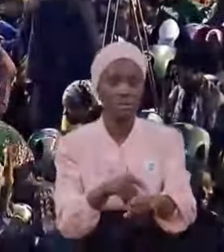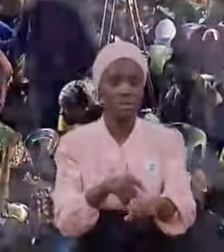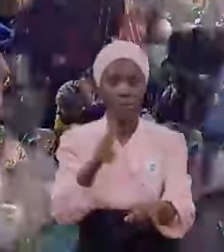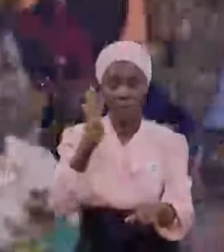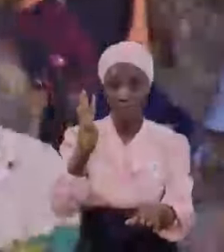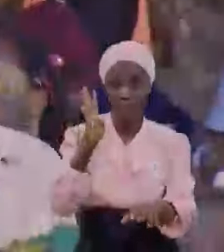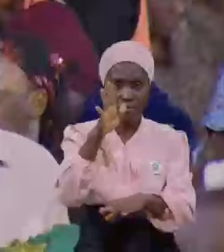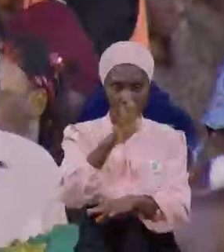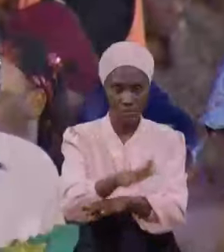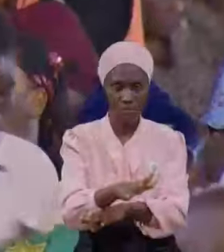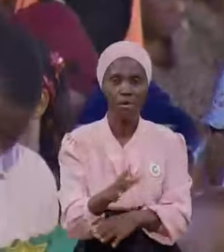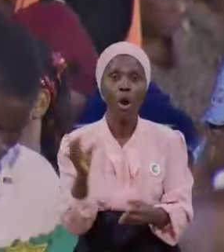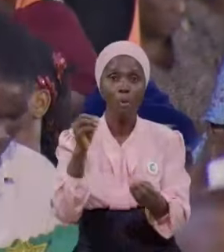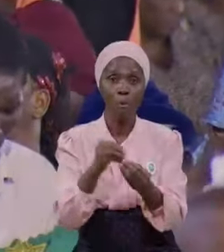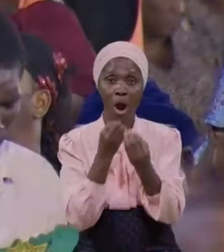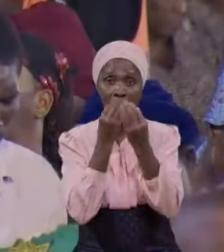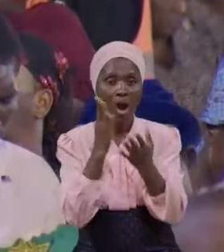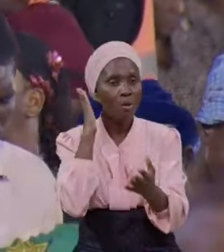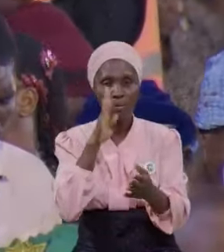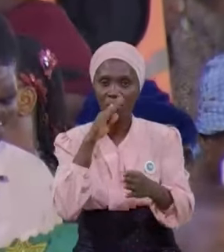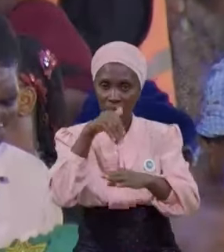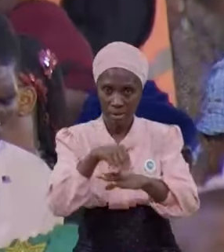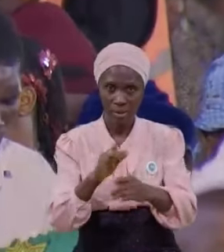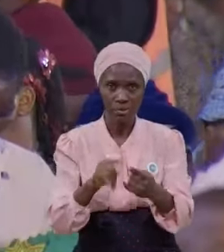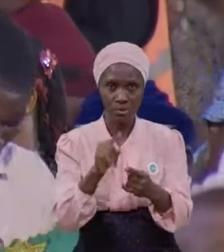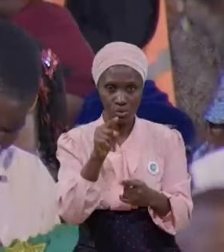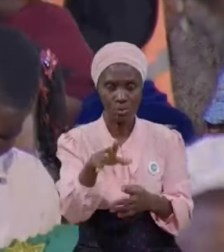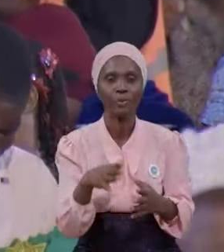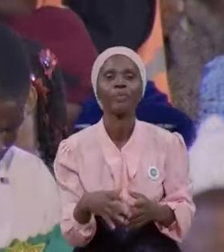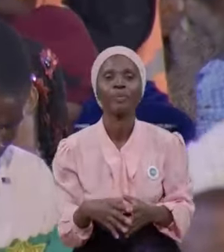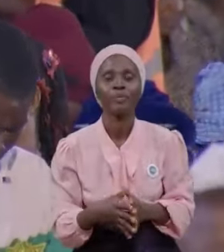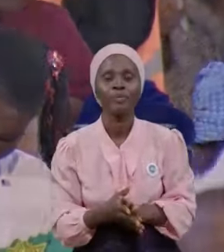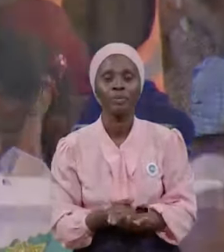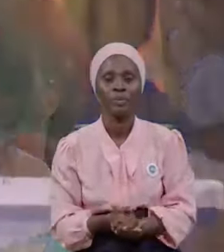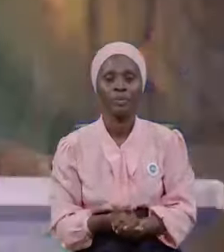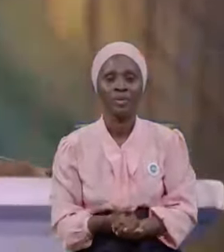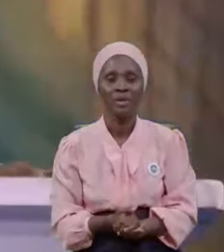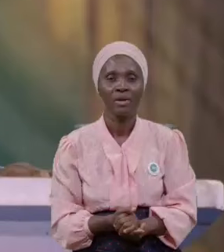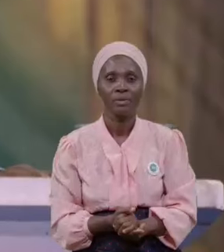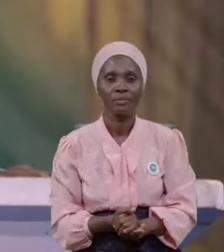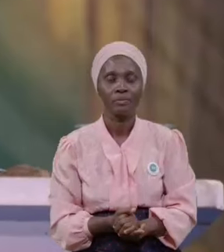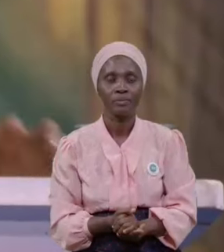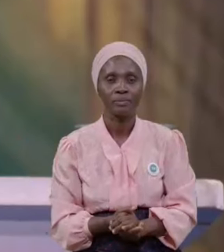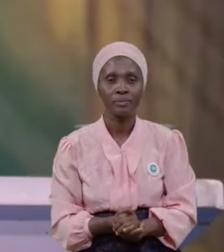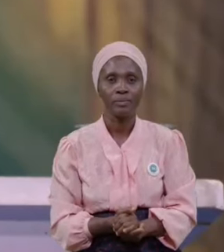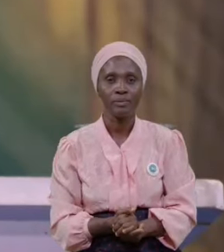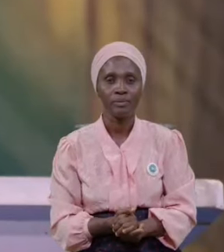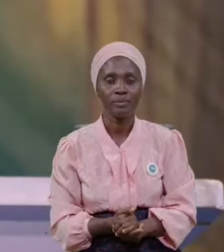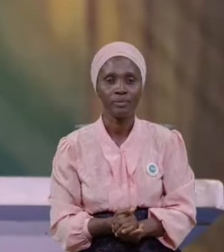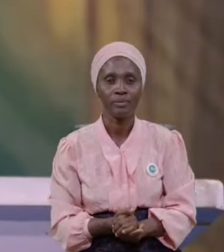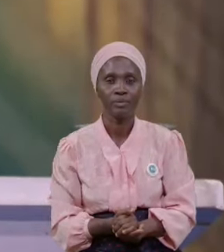Please counsel us. Please be with them. Make sure that all that gave their lives